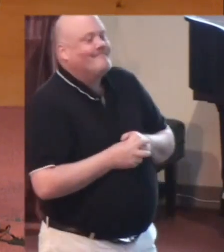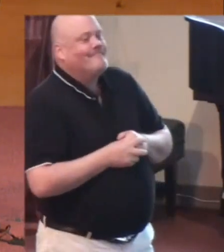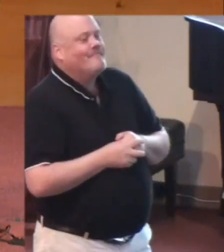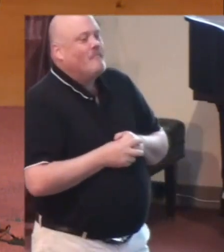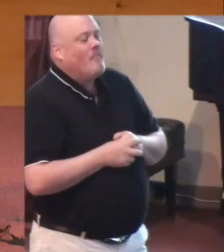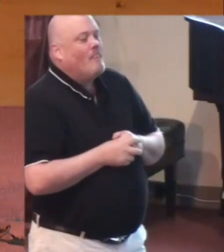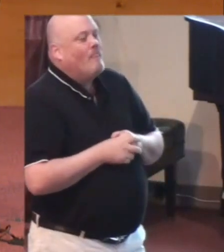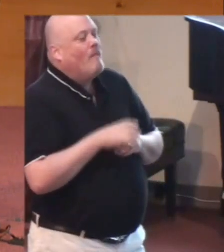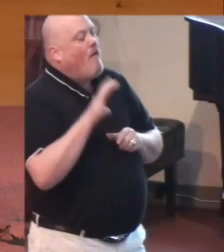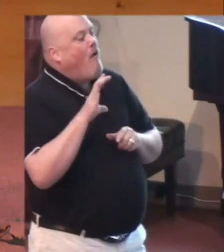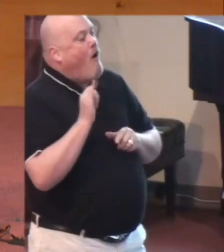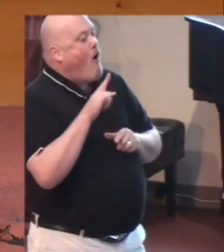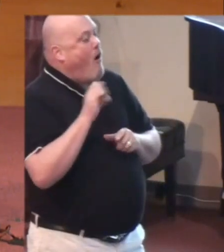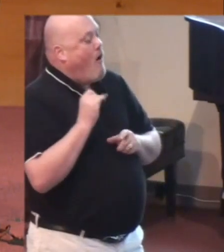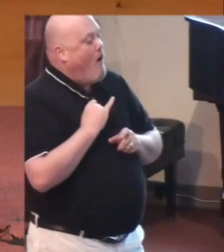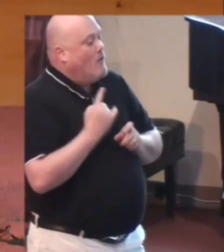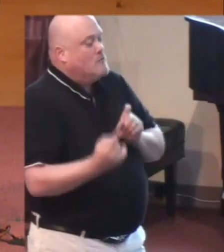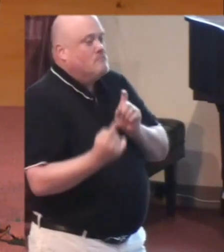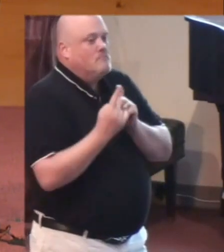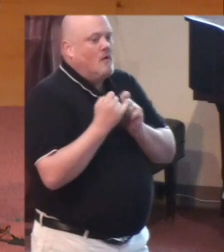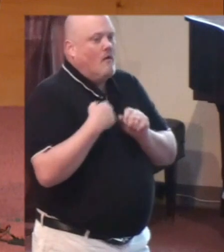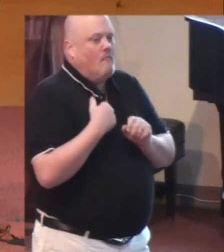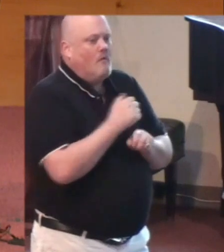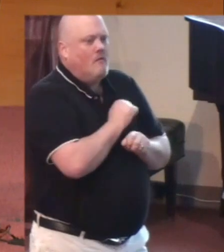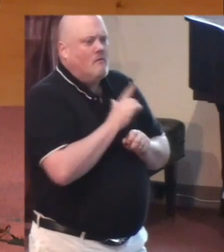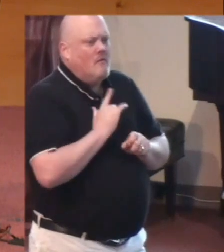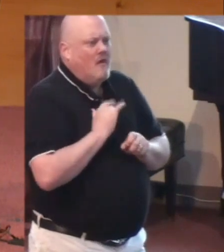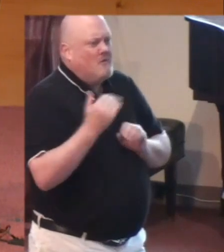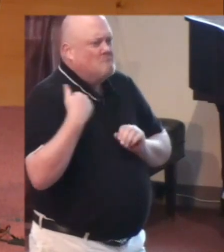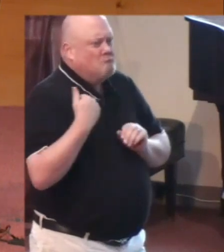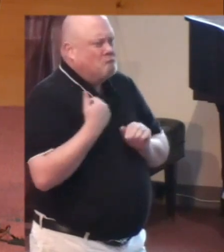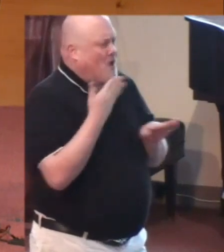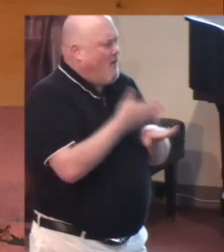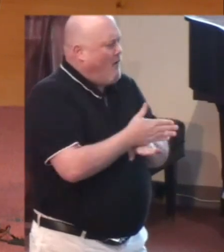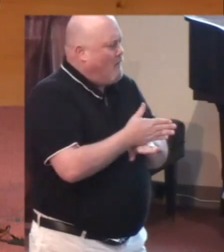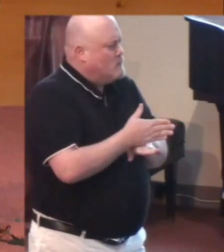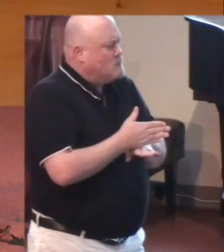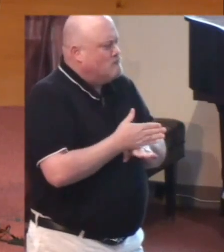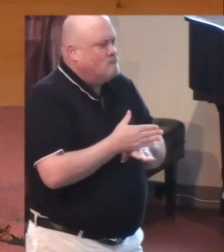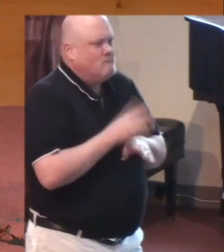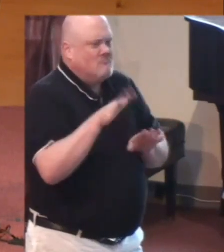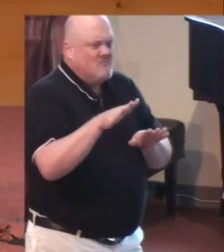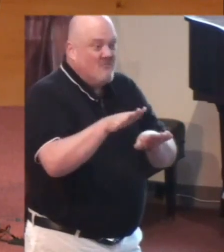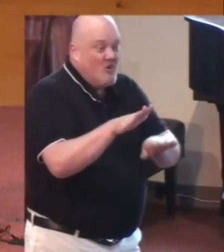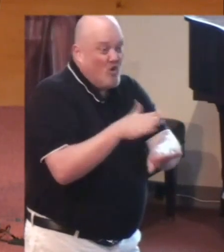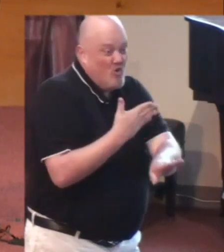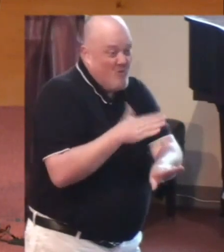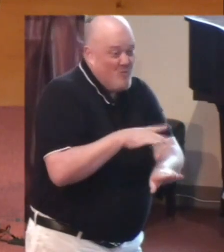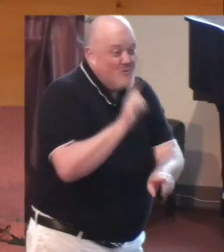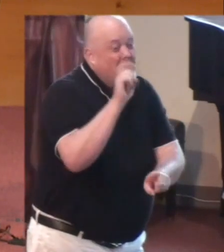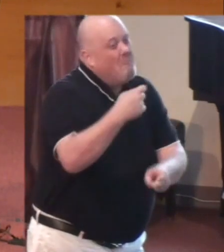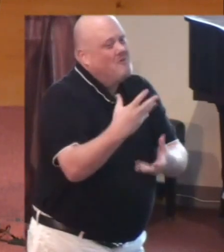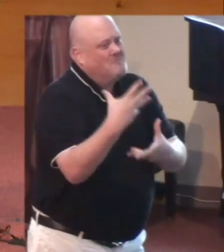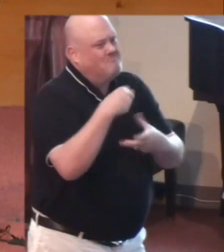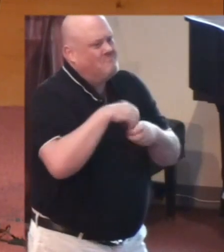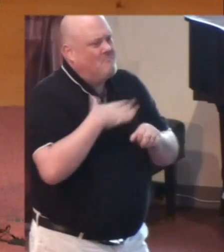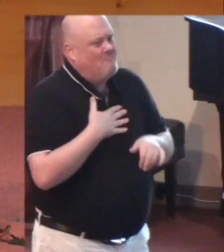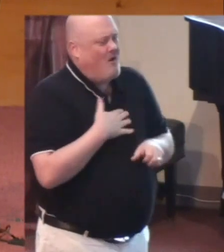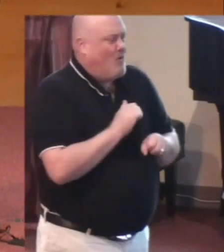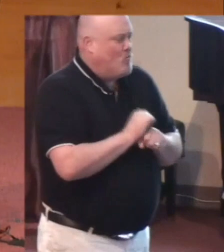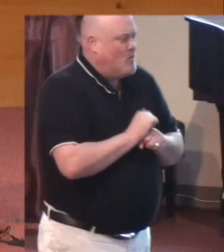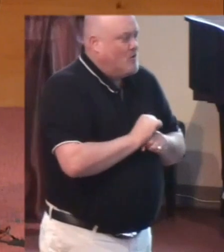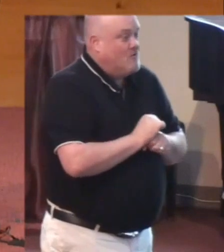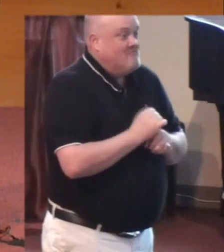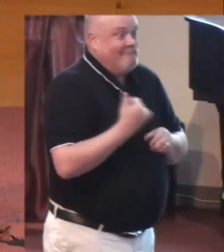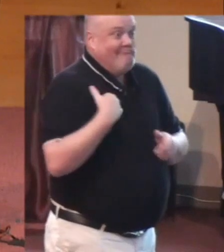Colin heard me at Unity North in Atlanta, and he came up to me afterwards and he said, "Your music needs to be in my work." And over the